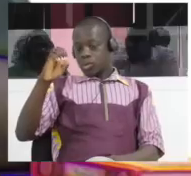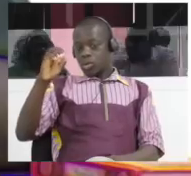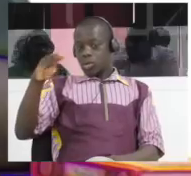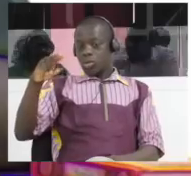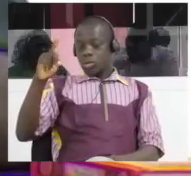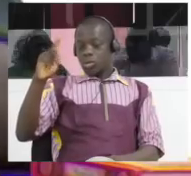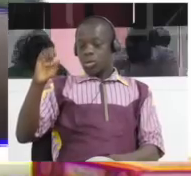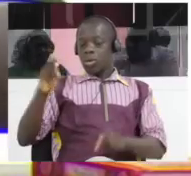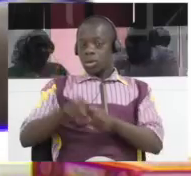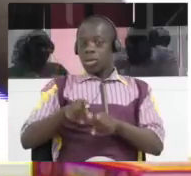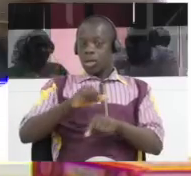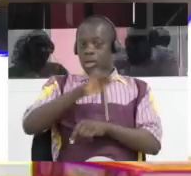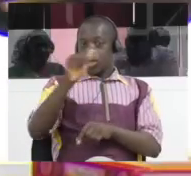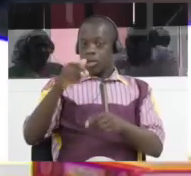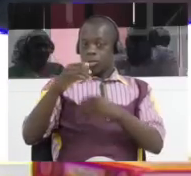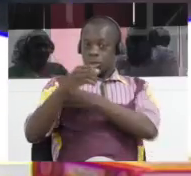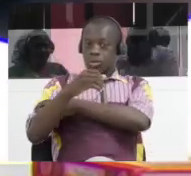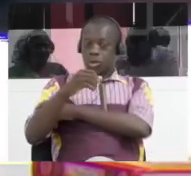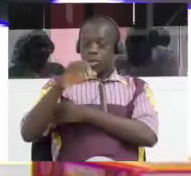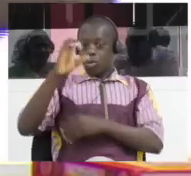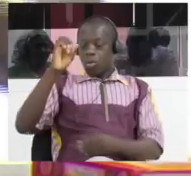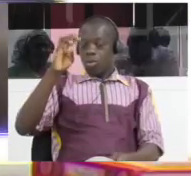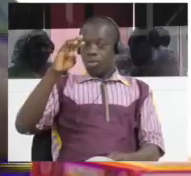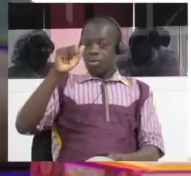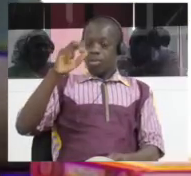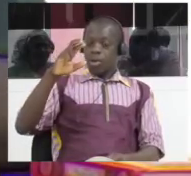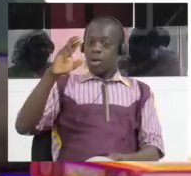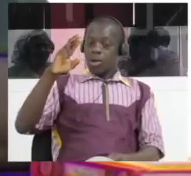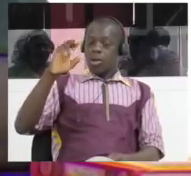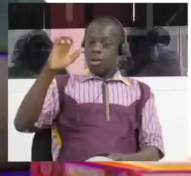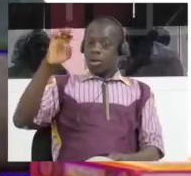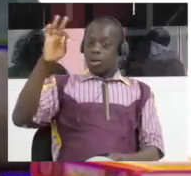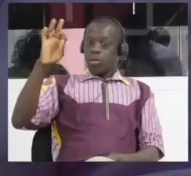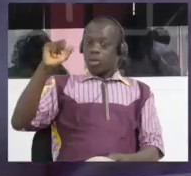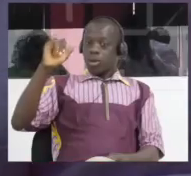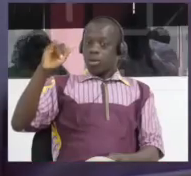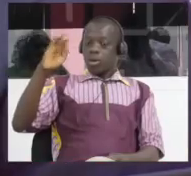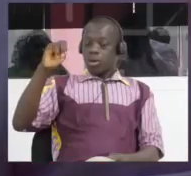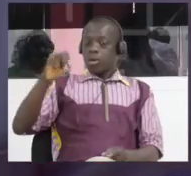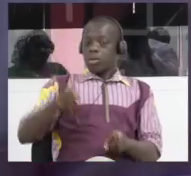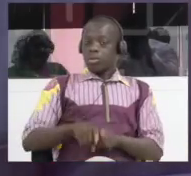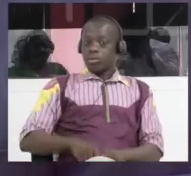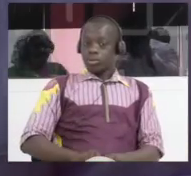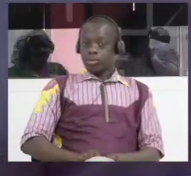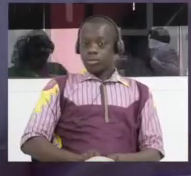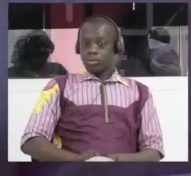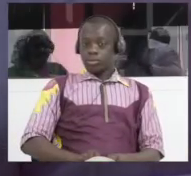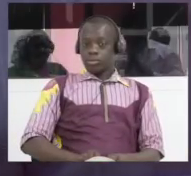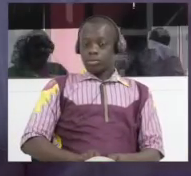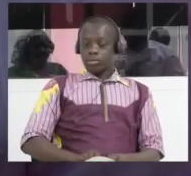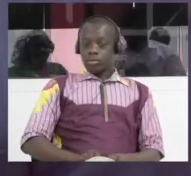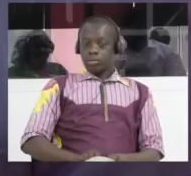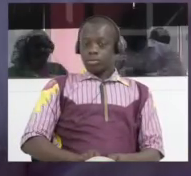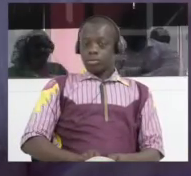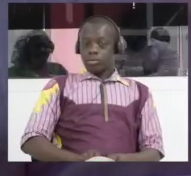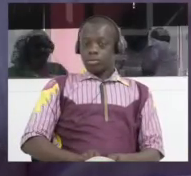Fai, and then Babukar Jara and Wilson, in descending order like that. Would you agree